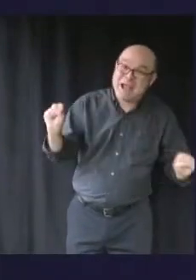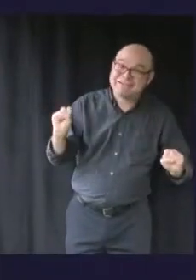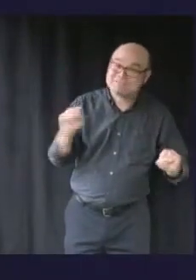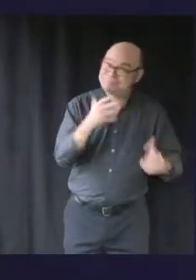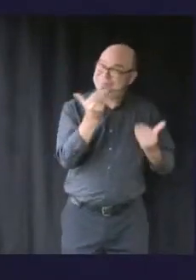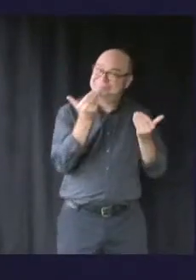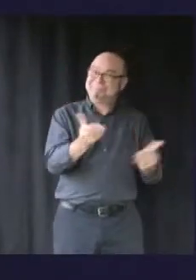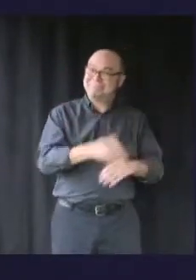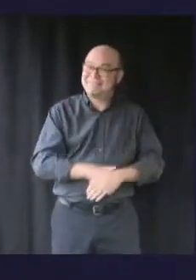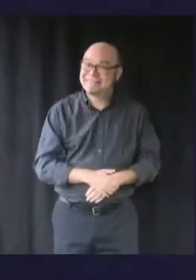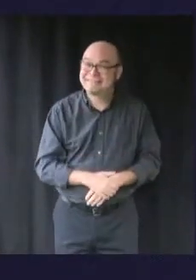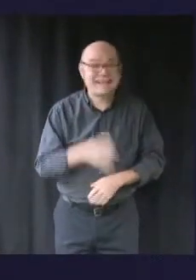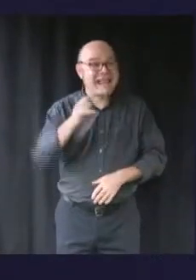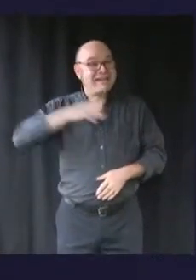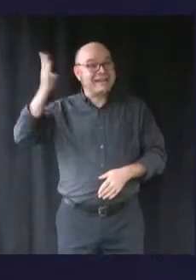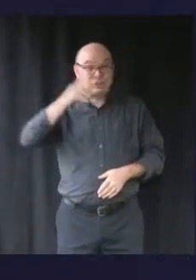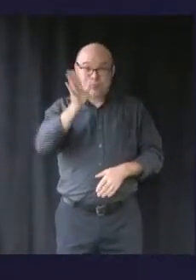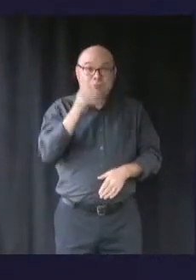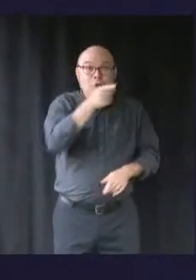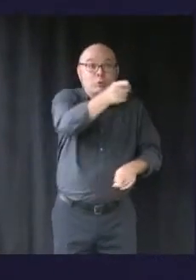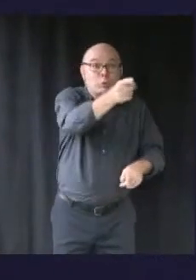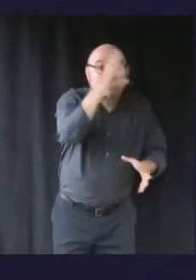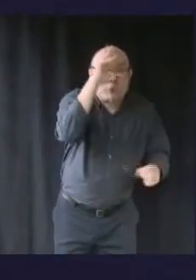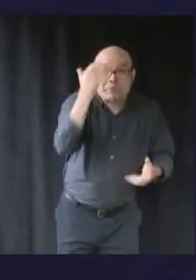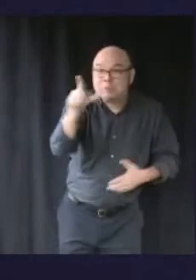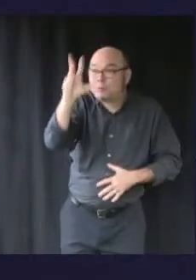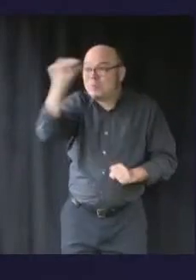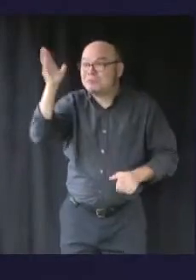now. I mean that from the bottom of my heart.